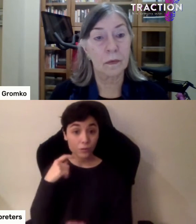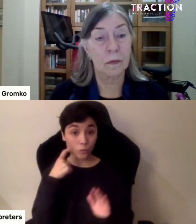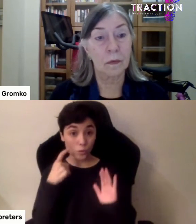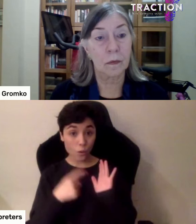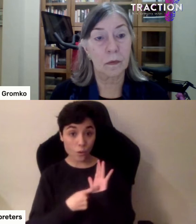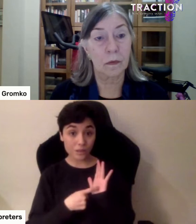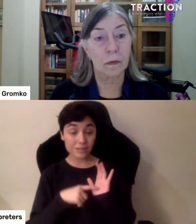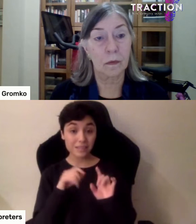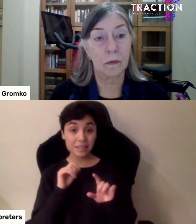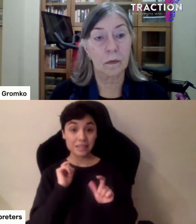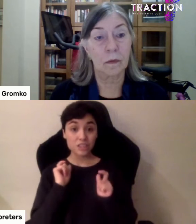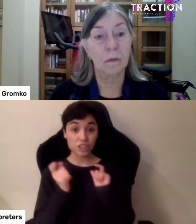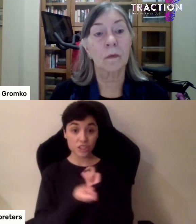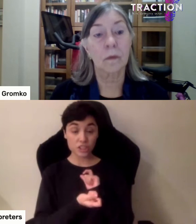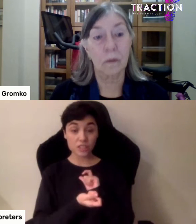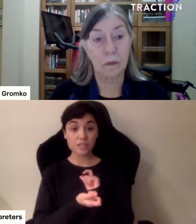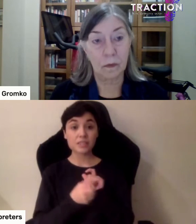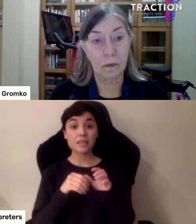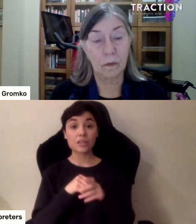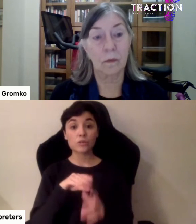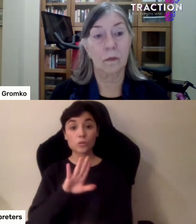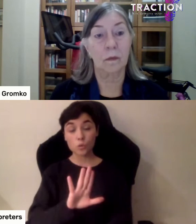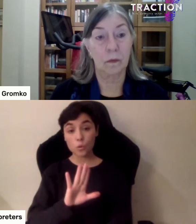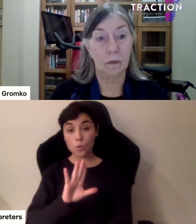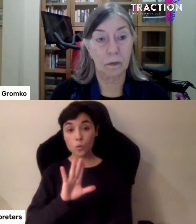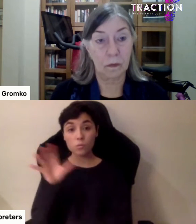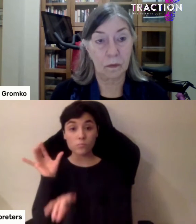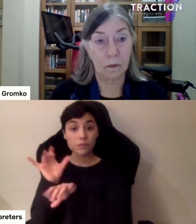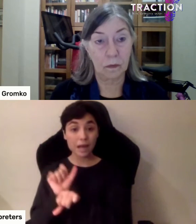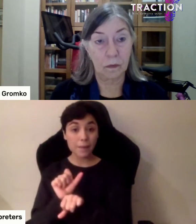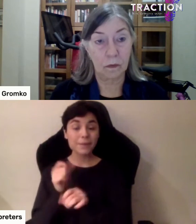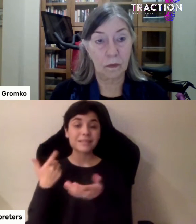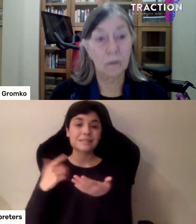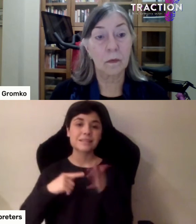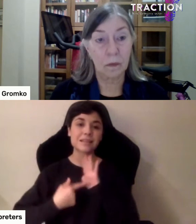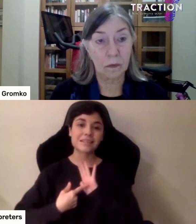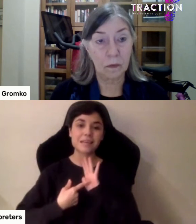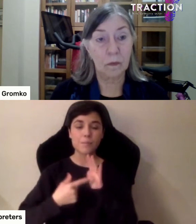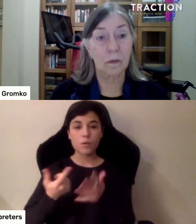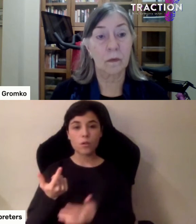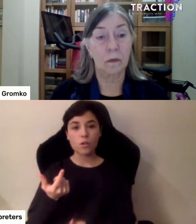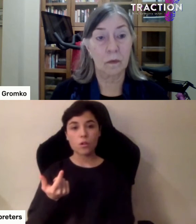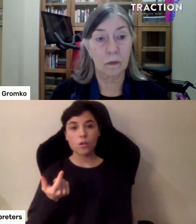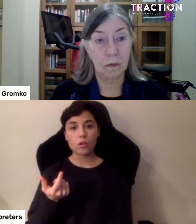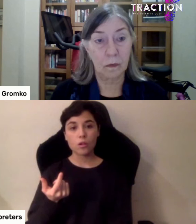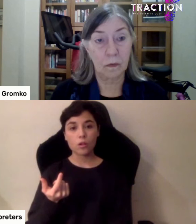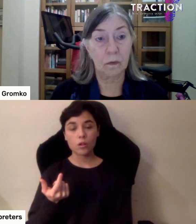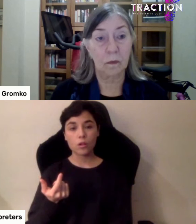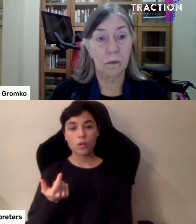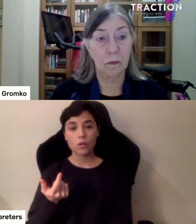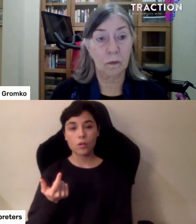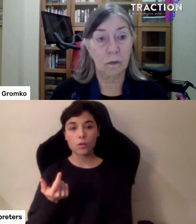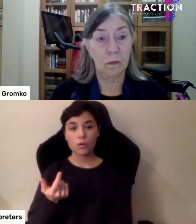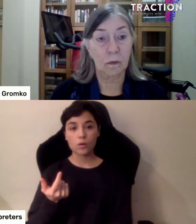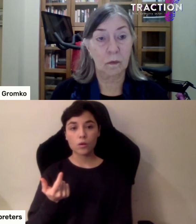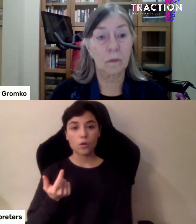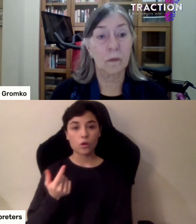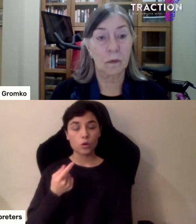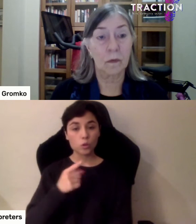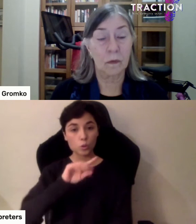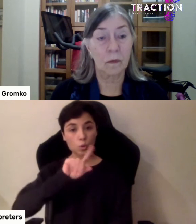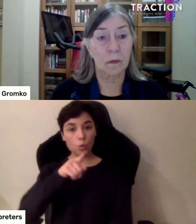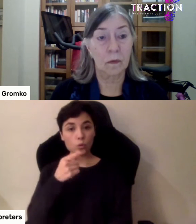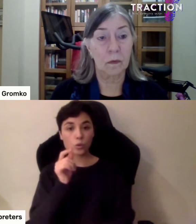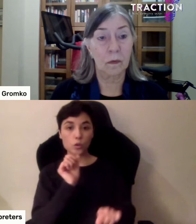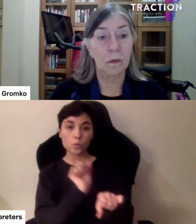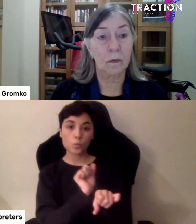your practices of, you know, like, you spending all of your time on COVID and nobody's coming to you with other stuff? Well, I know